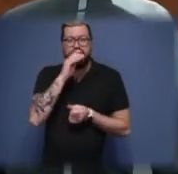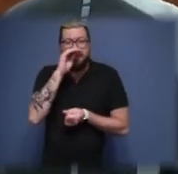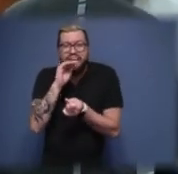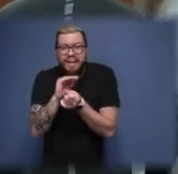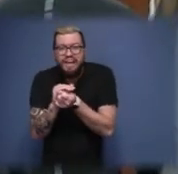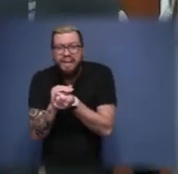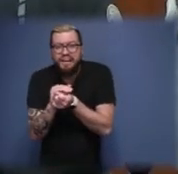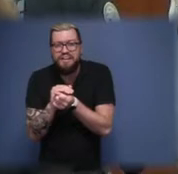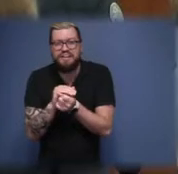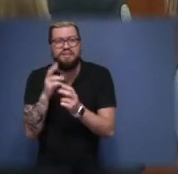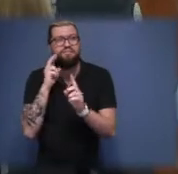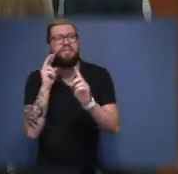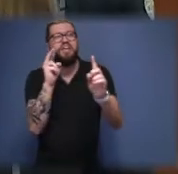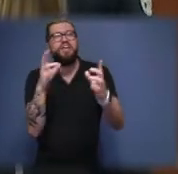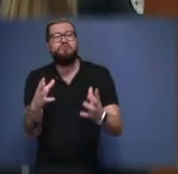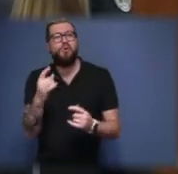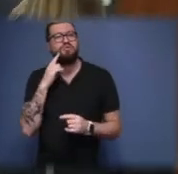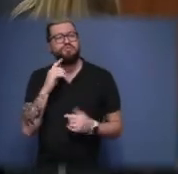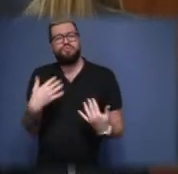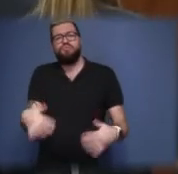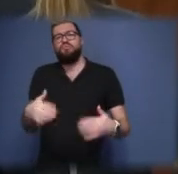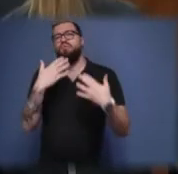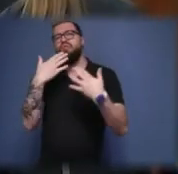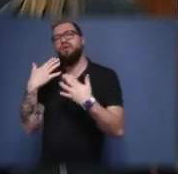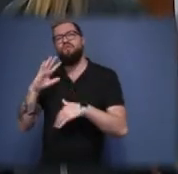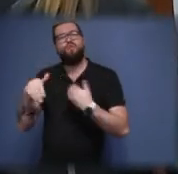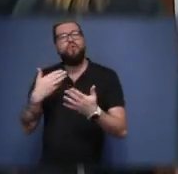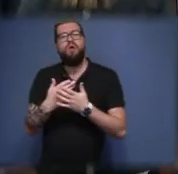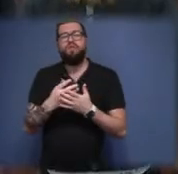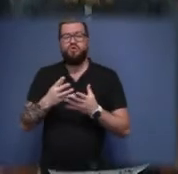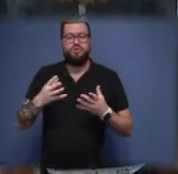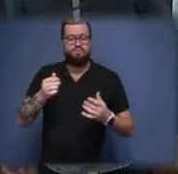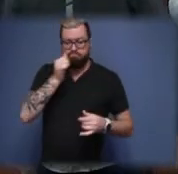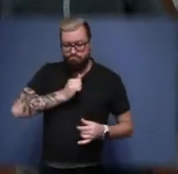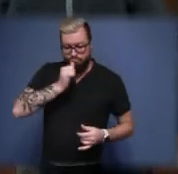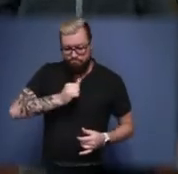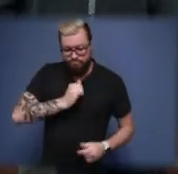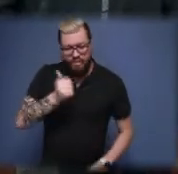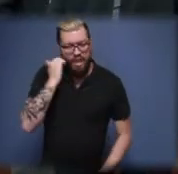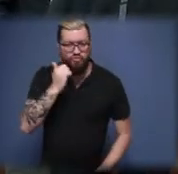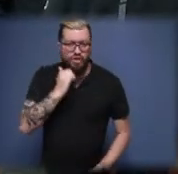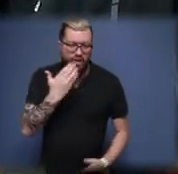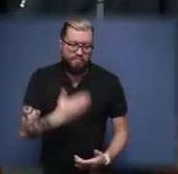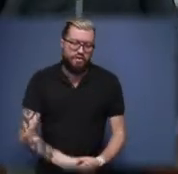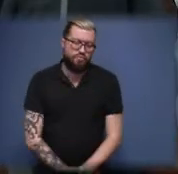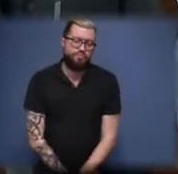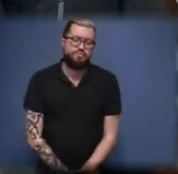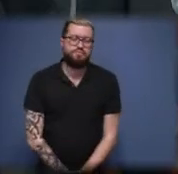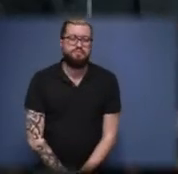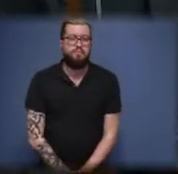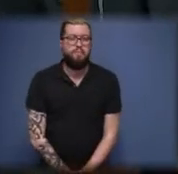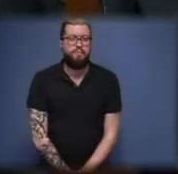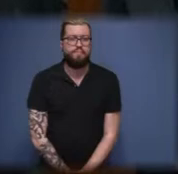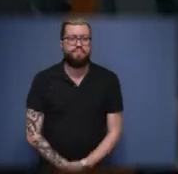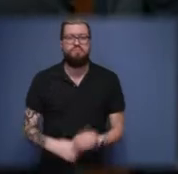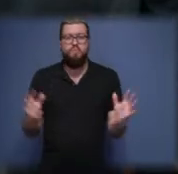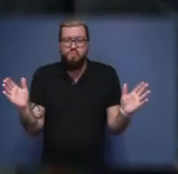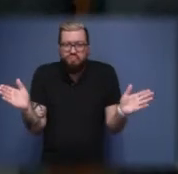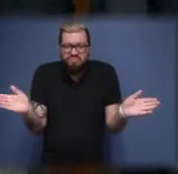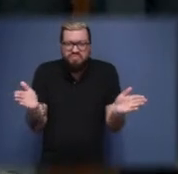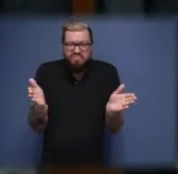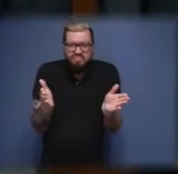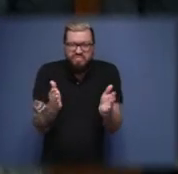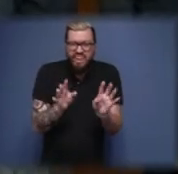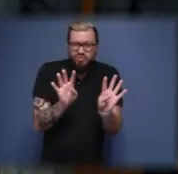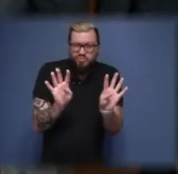unseen heroes, and we thank you for all that you absorb every day. Congratulations. Great job. You have to get close to each other,